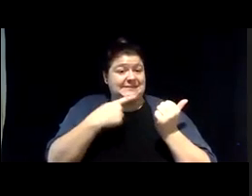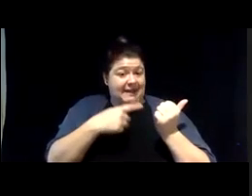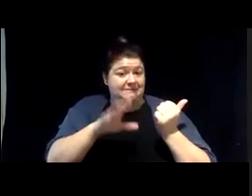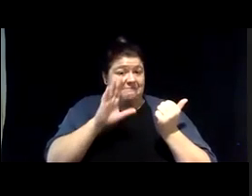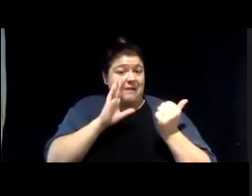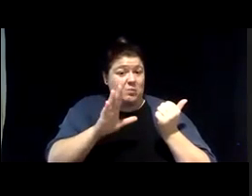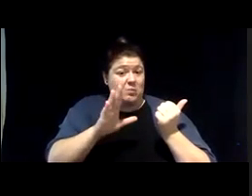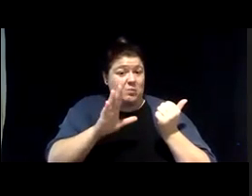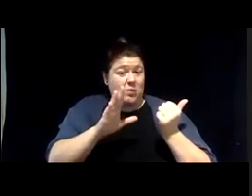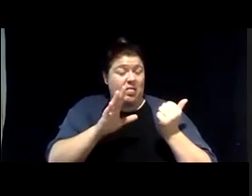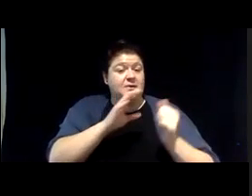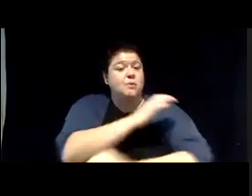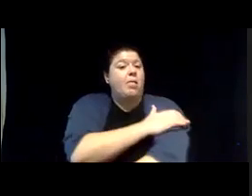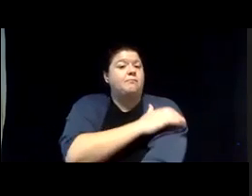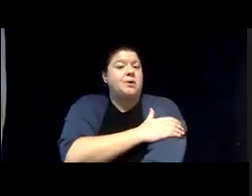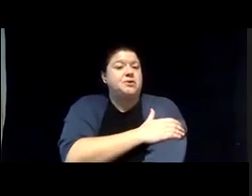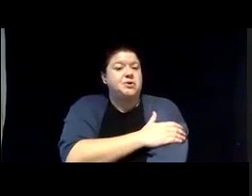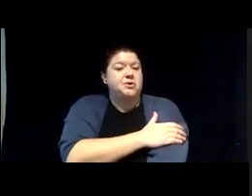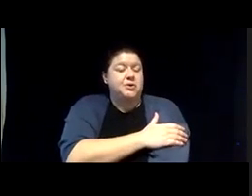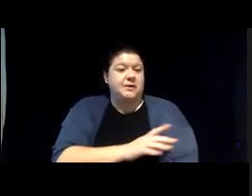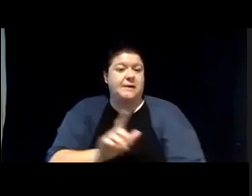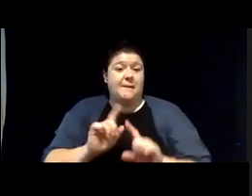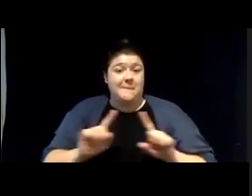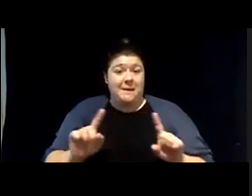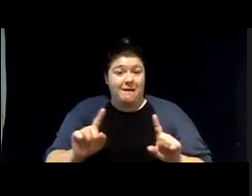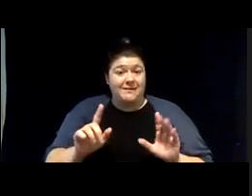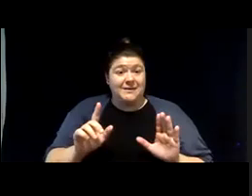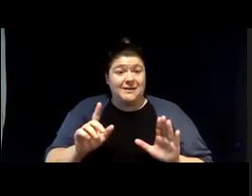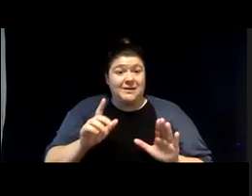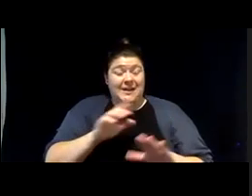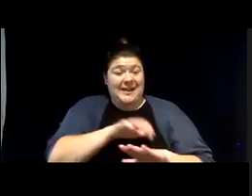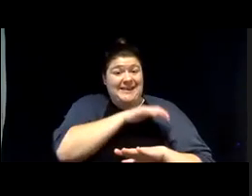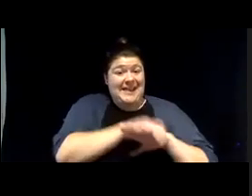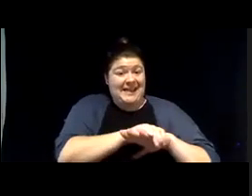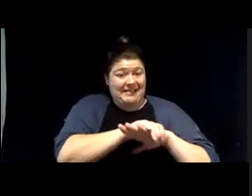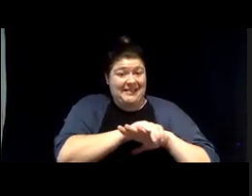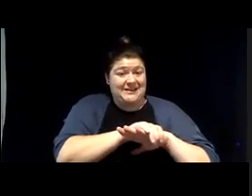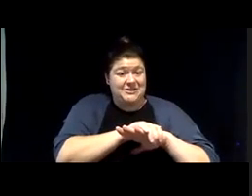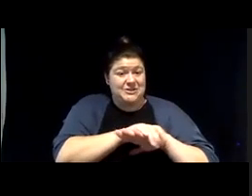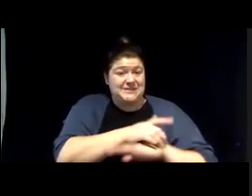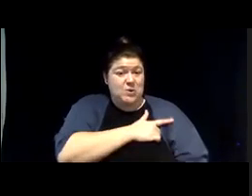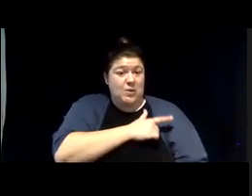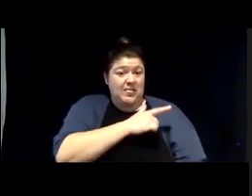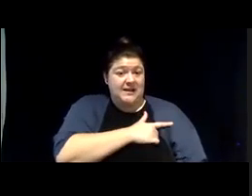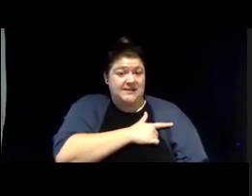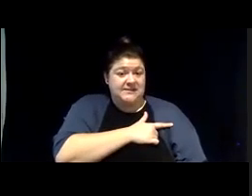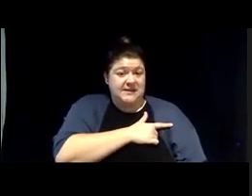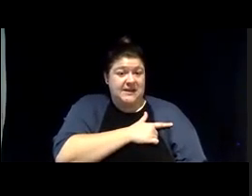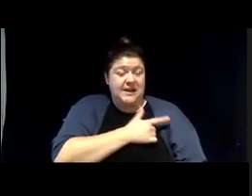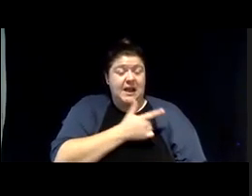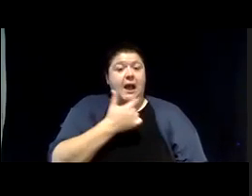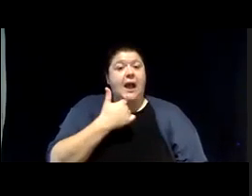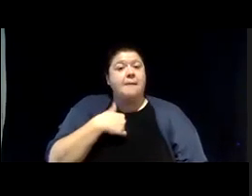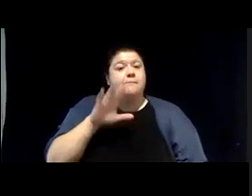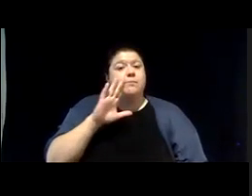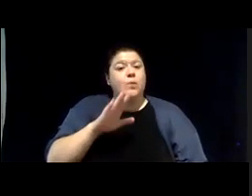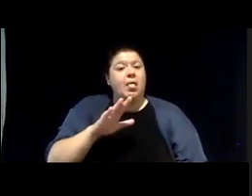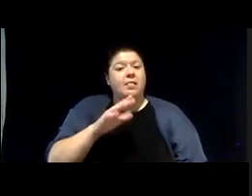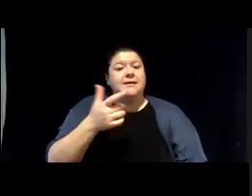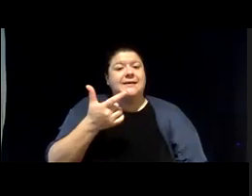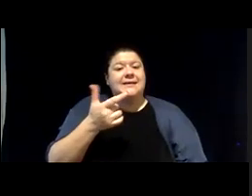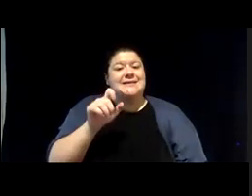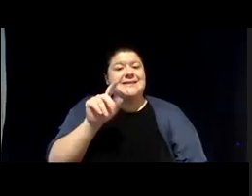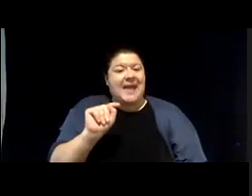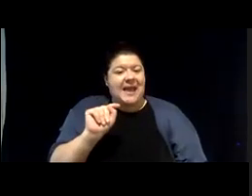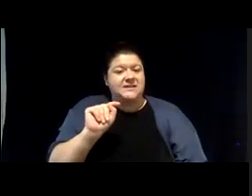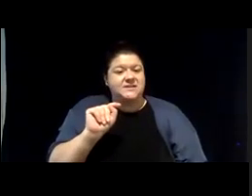your blood pressure, but because English is so lazy, we say get. I'm going to get your blood pressure. I'm going to get,